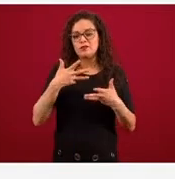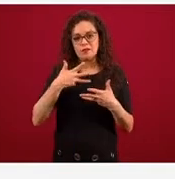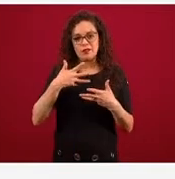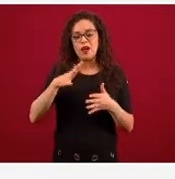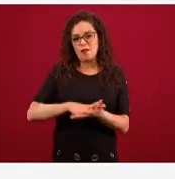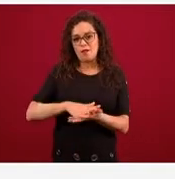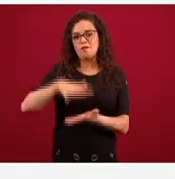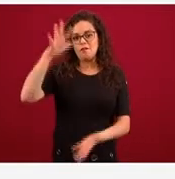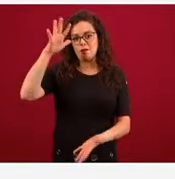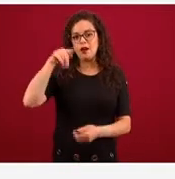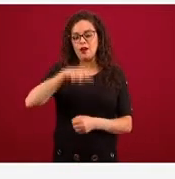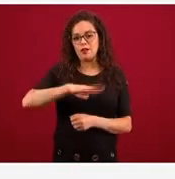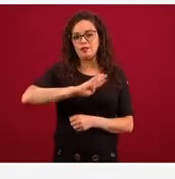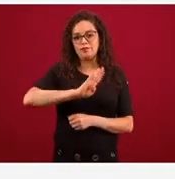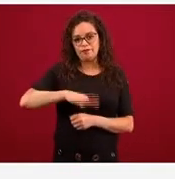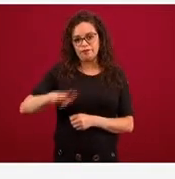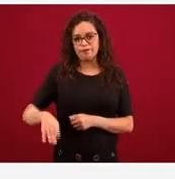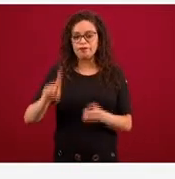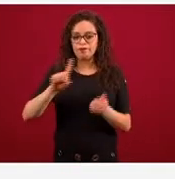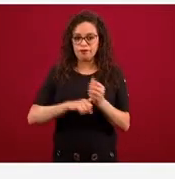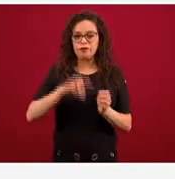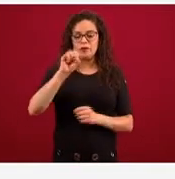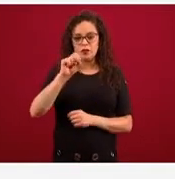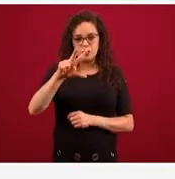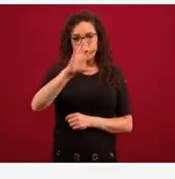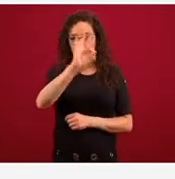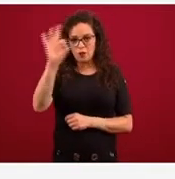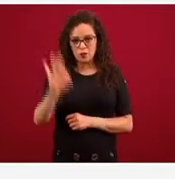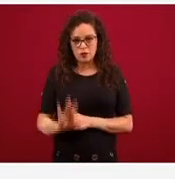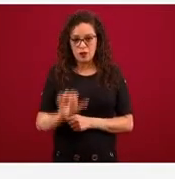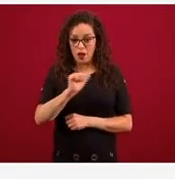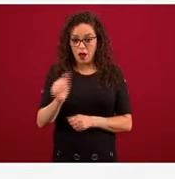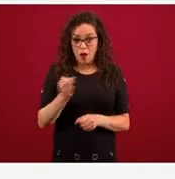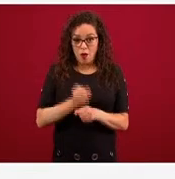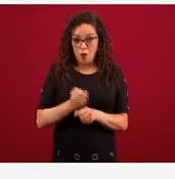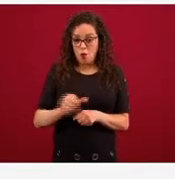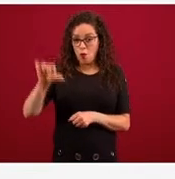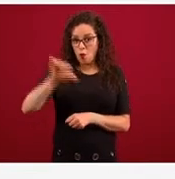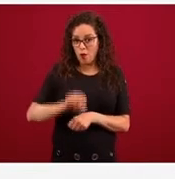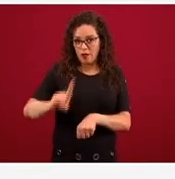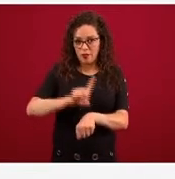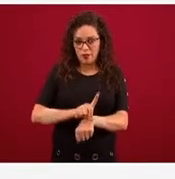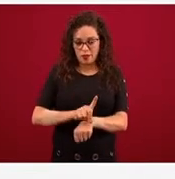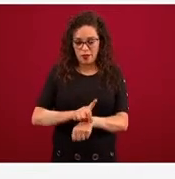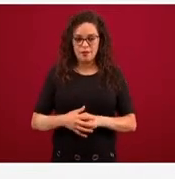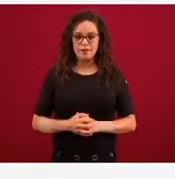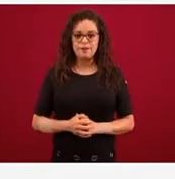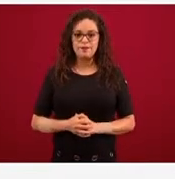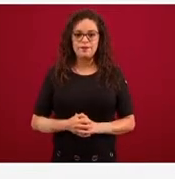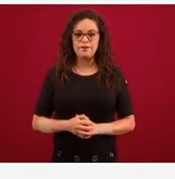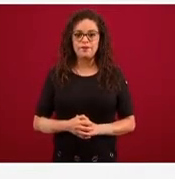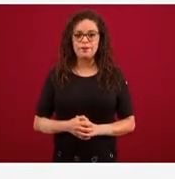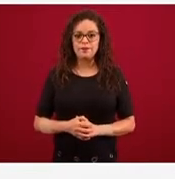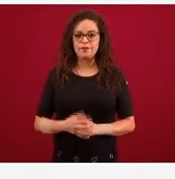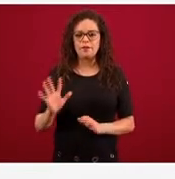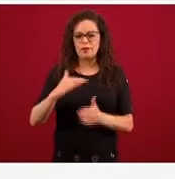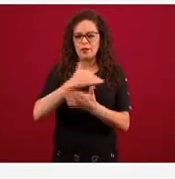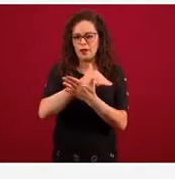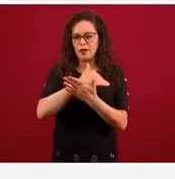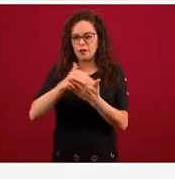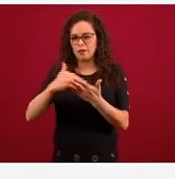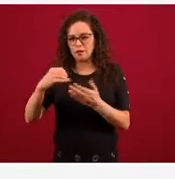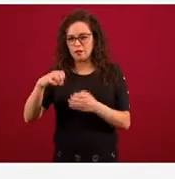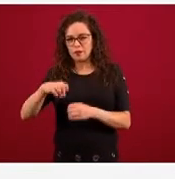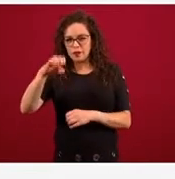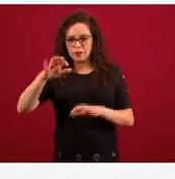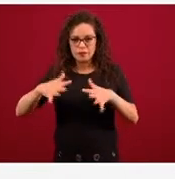proporción, 68%, 68% al by the corte cutoff of del día today. de hoy. Y vemos And that we una also see mediana the de average edad que age is está en los